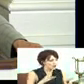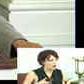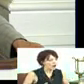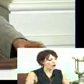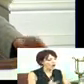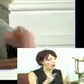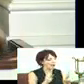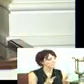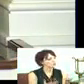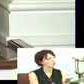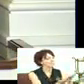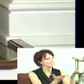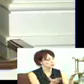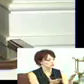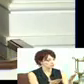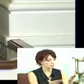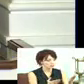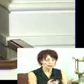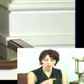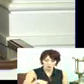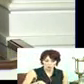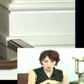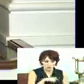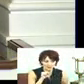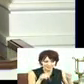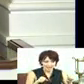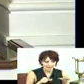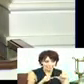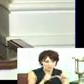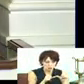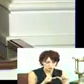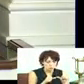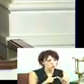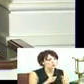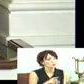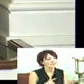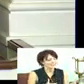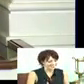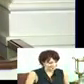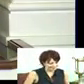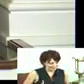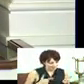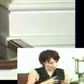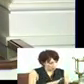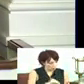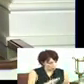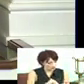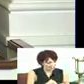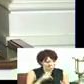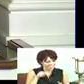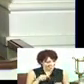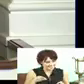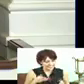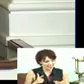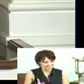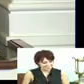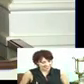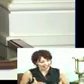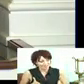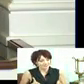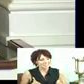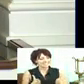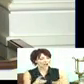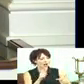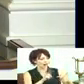By learning and living this lifestyle in our relationships, in our